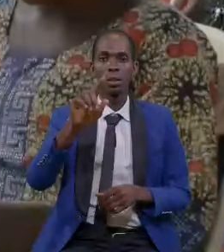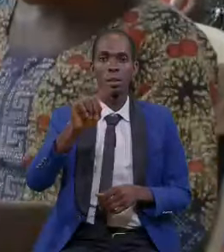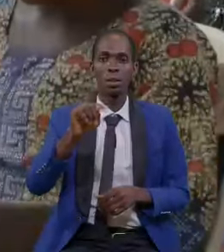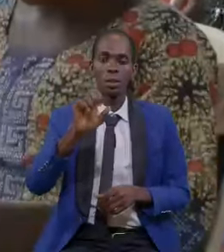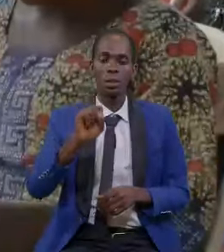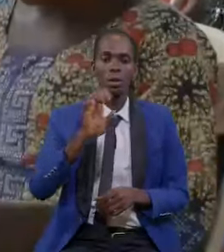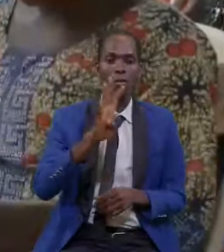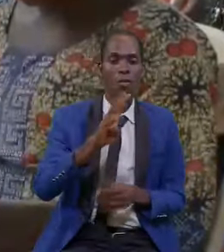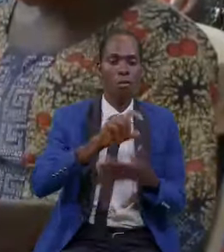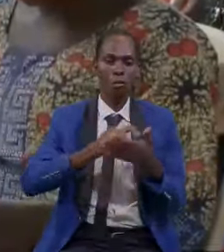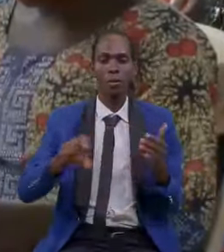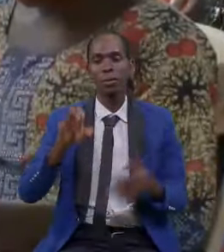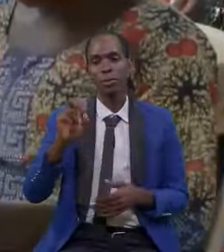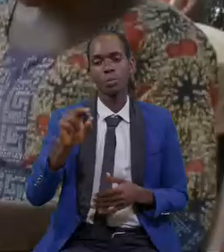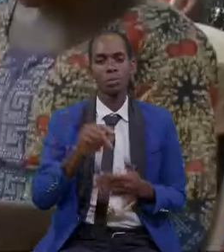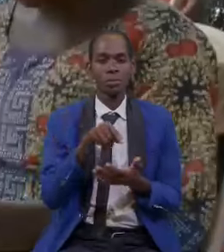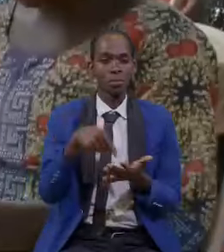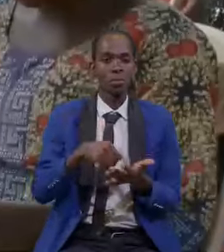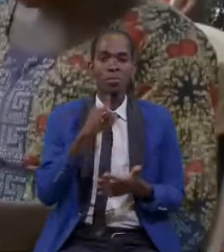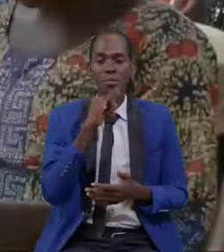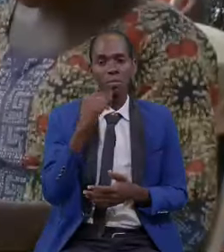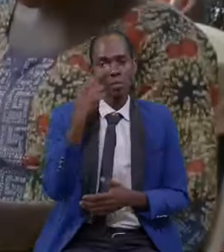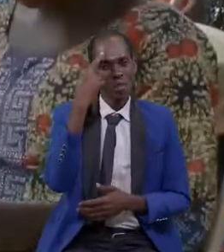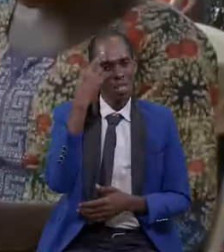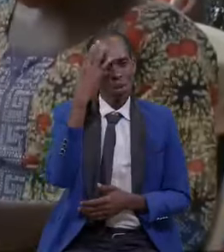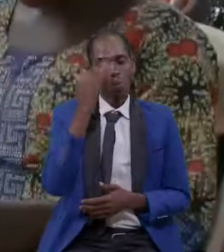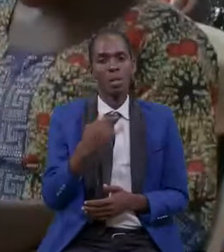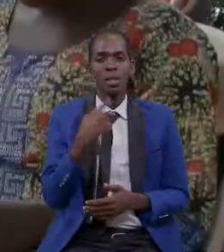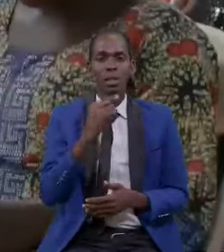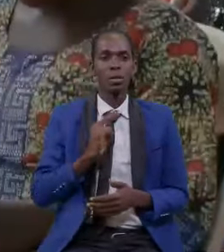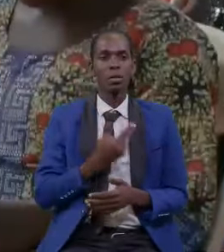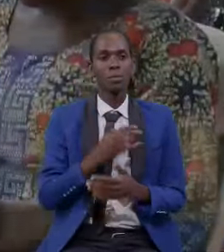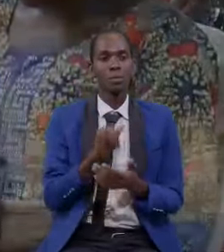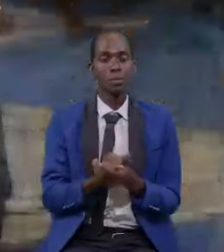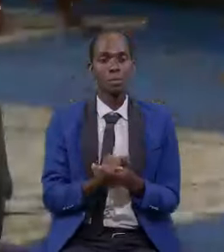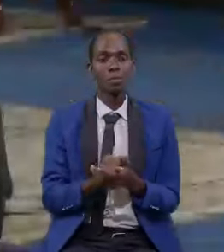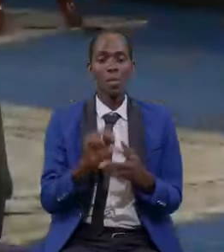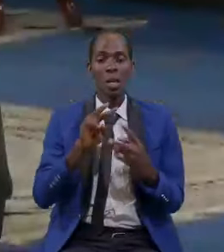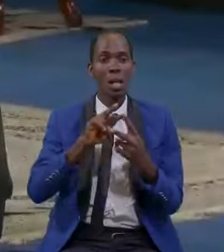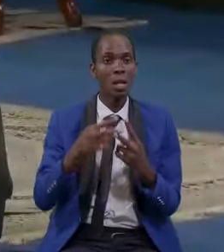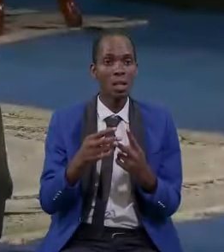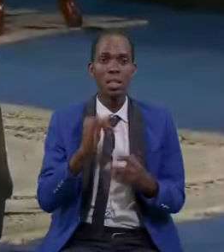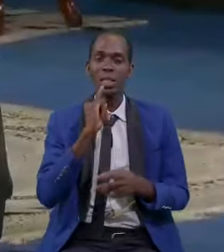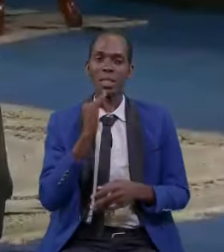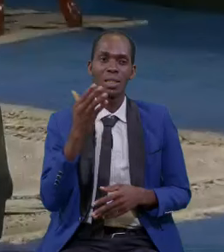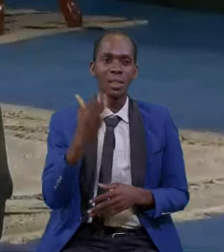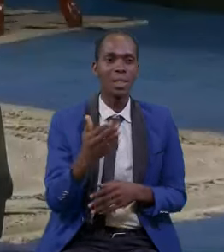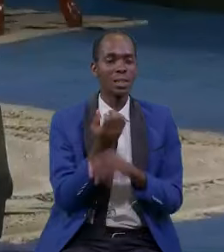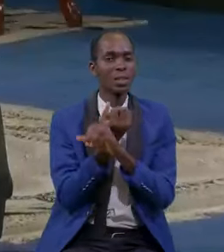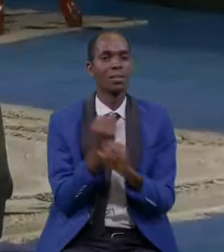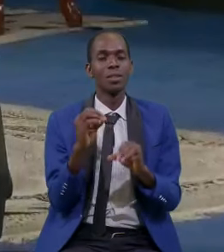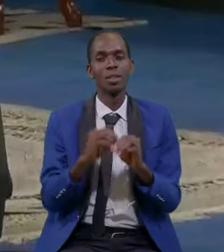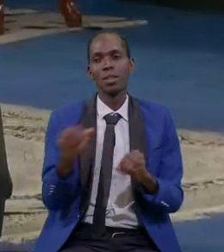why it tells us, neither is there salvation in any other, for there